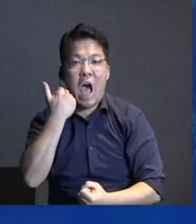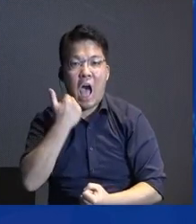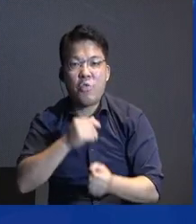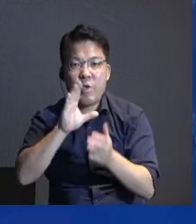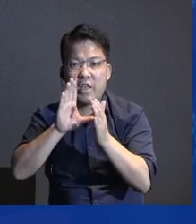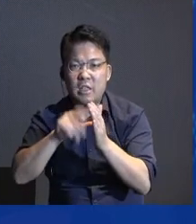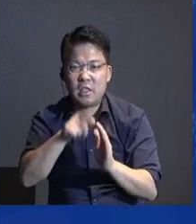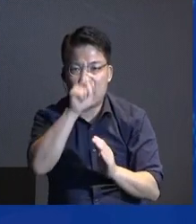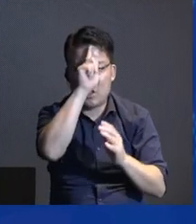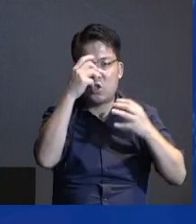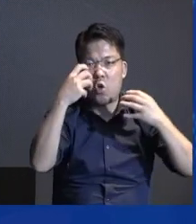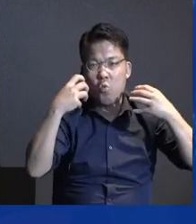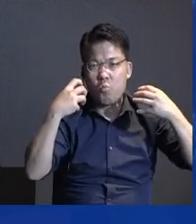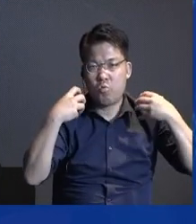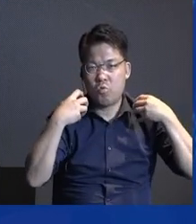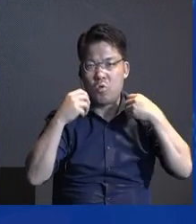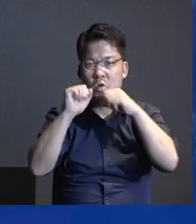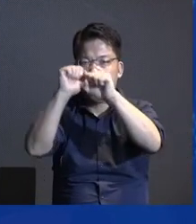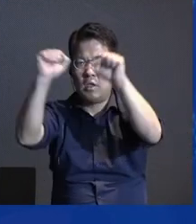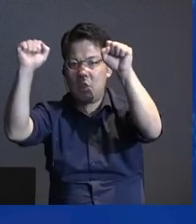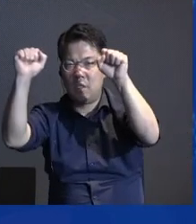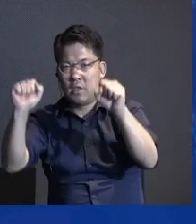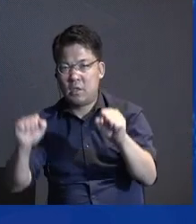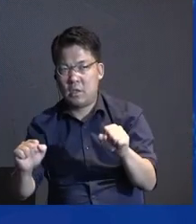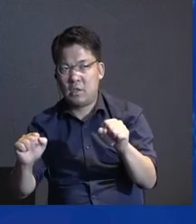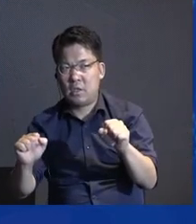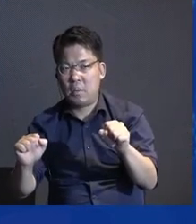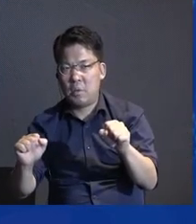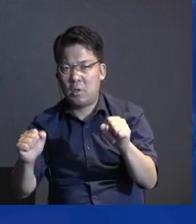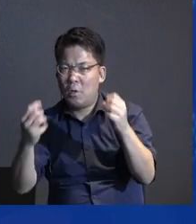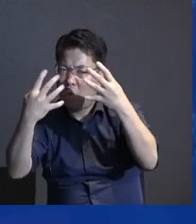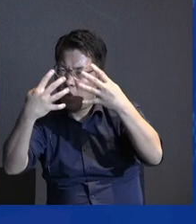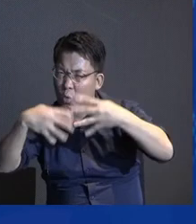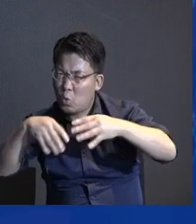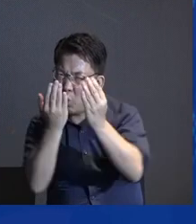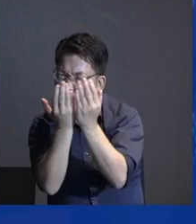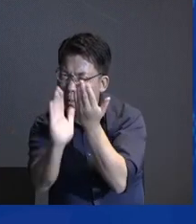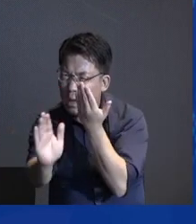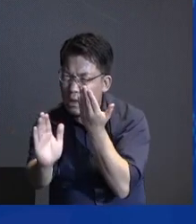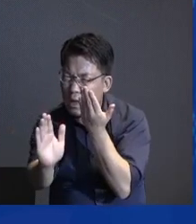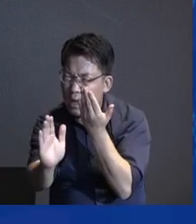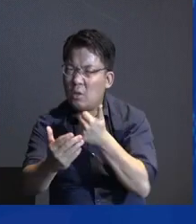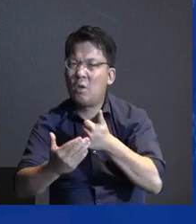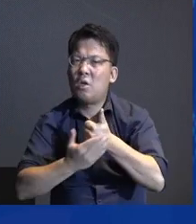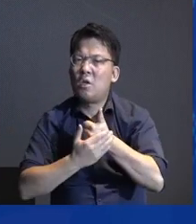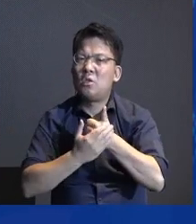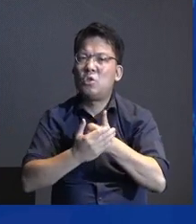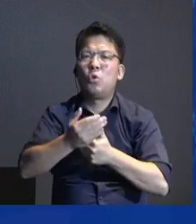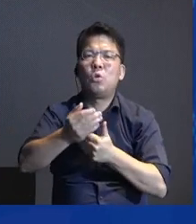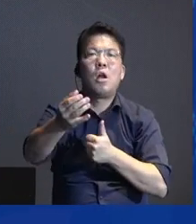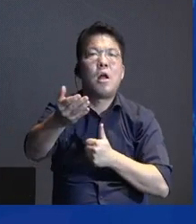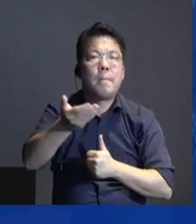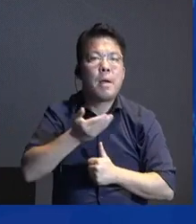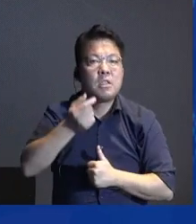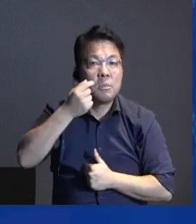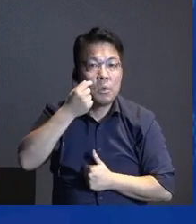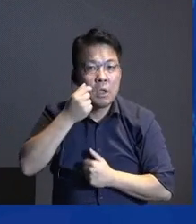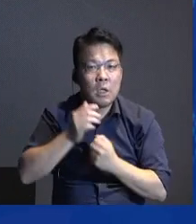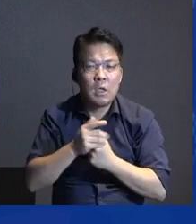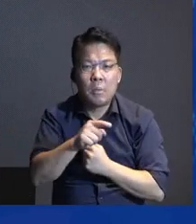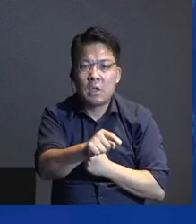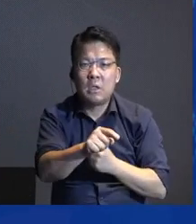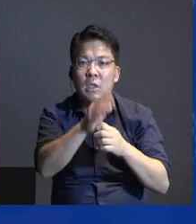not provide support. Therefore, dementia risks and the neighborhood complaints. They